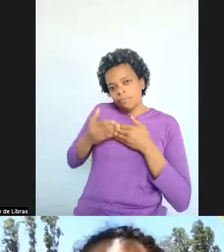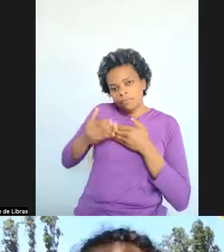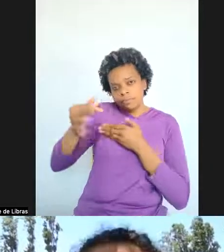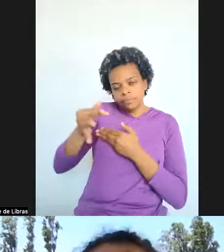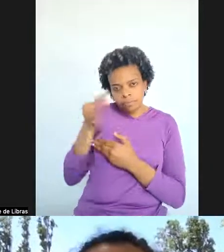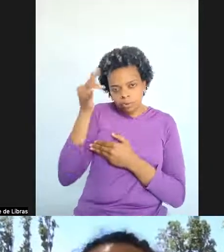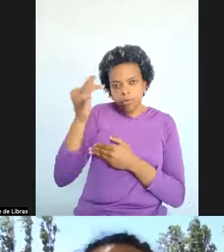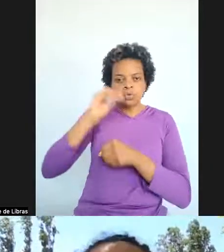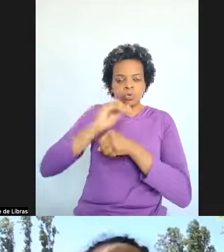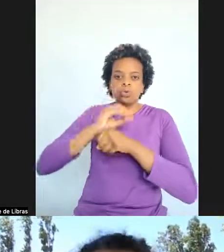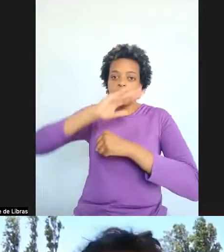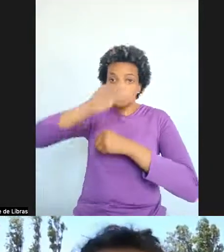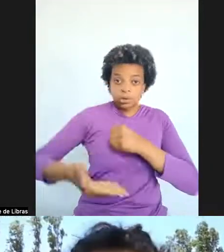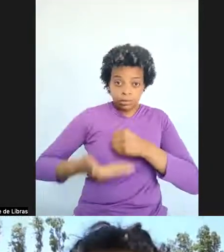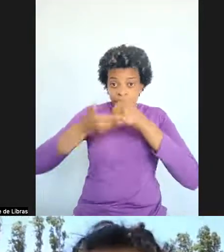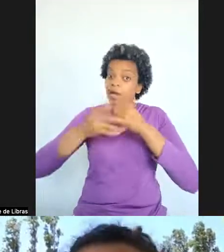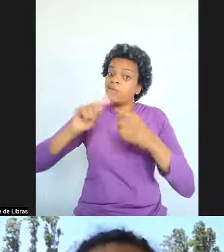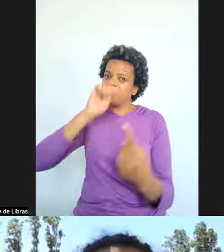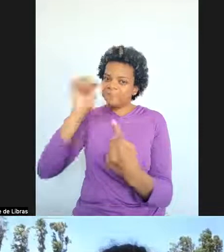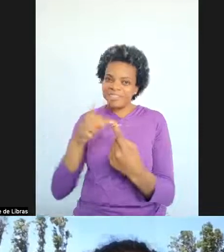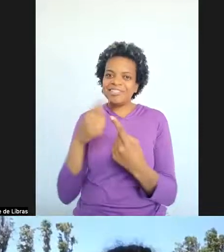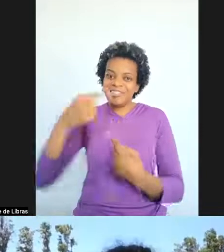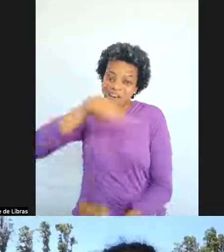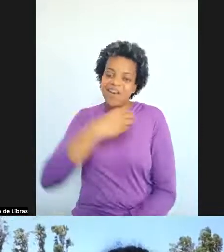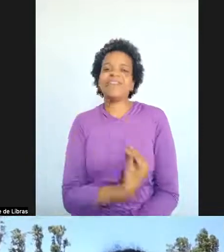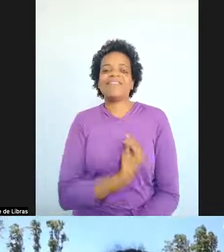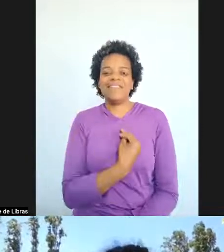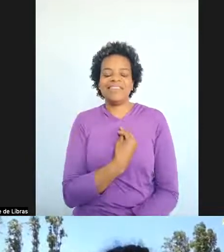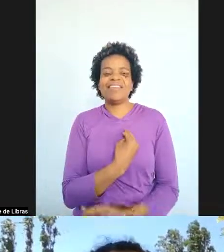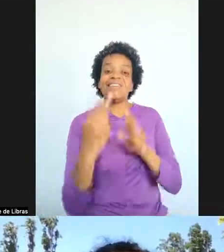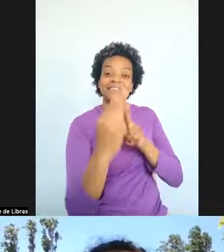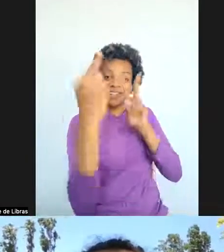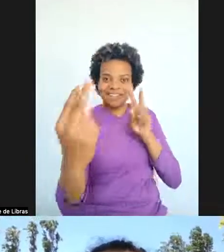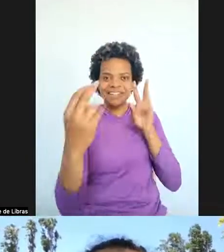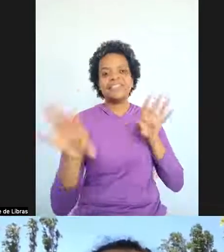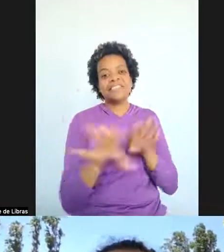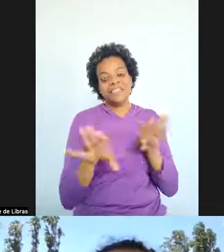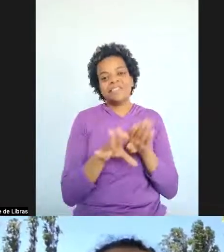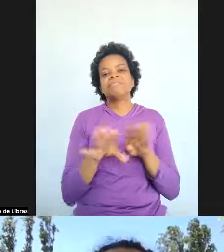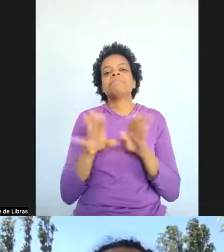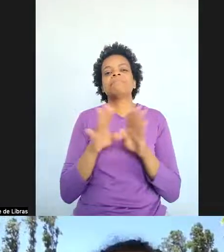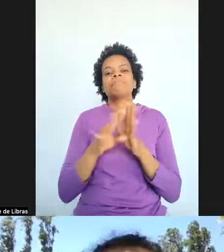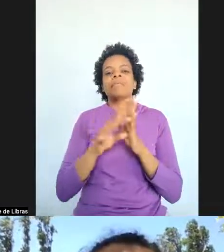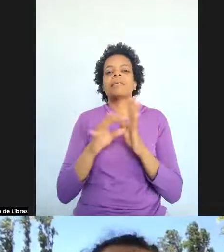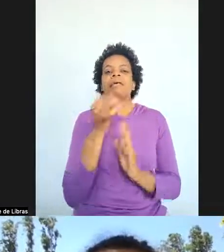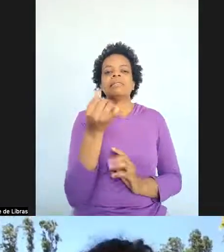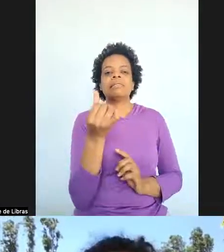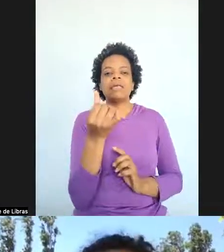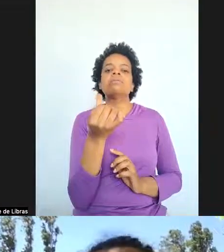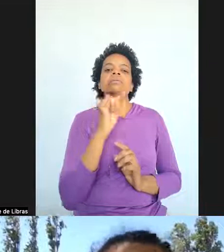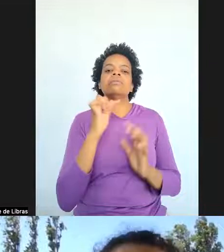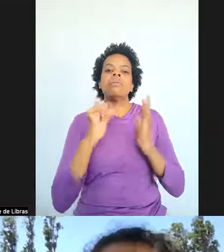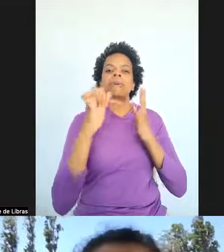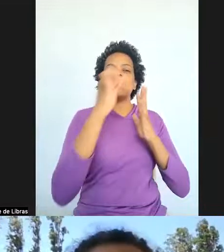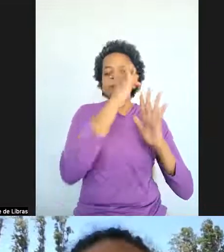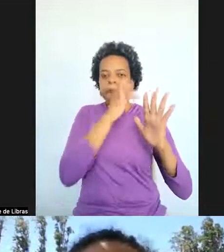Ocean Science for Sustainable Development. And we are doing that in person and also online through 6 axes